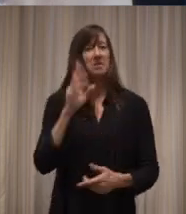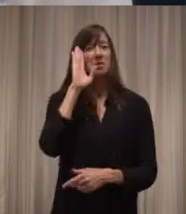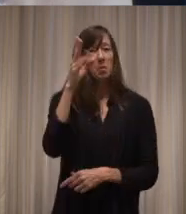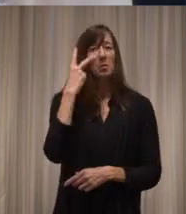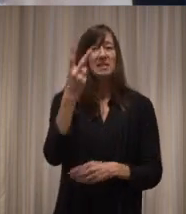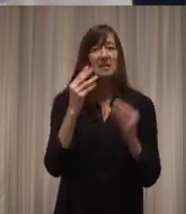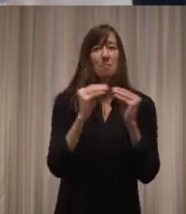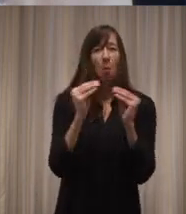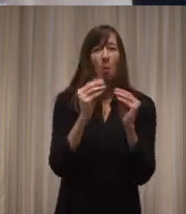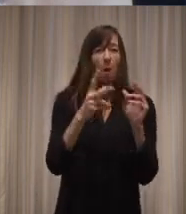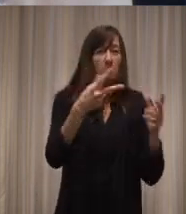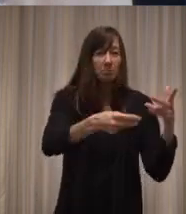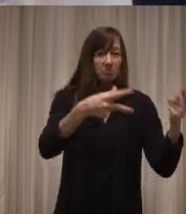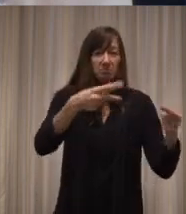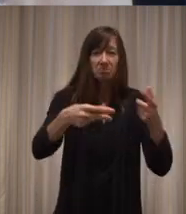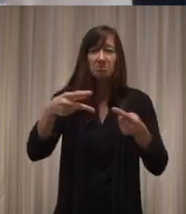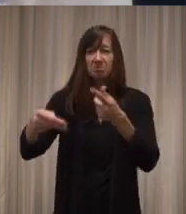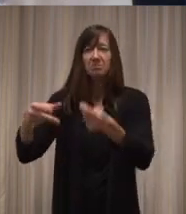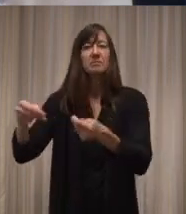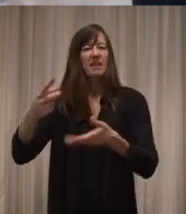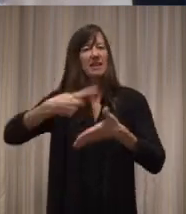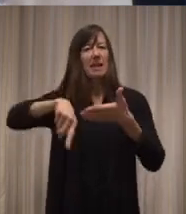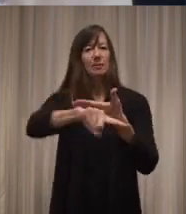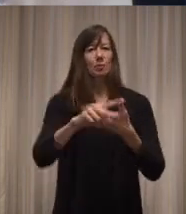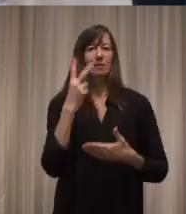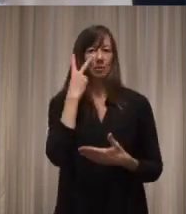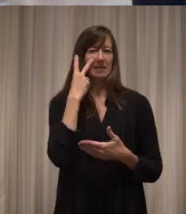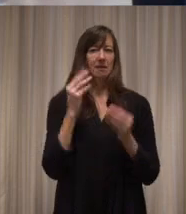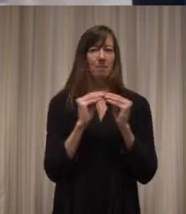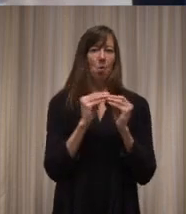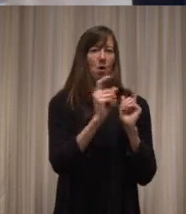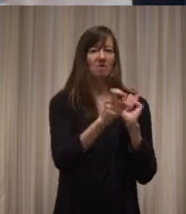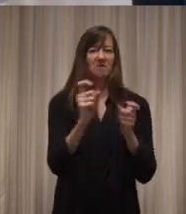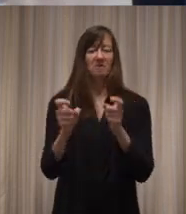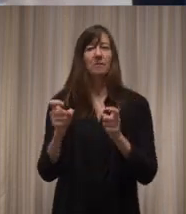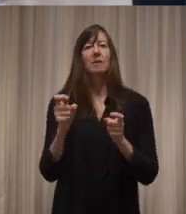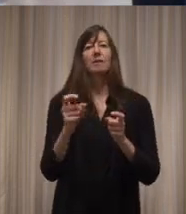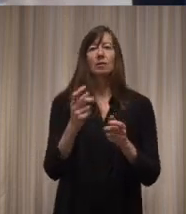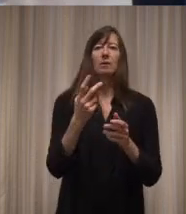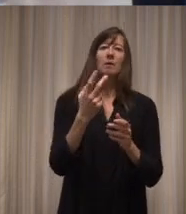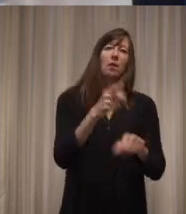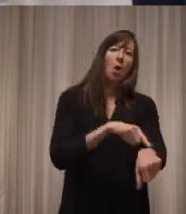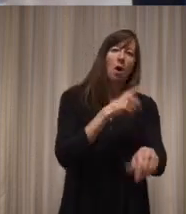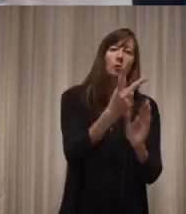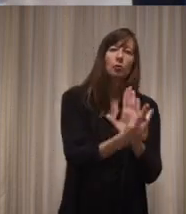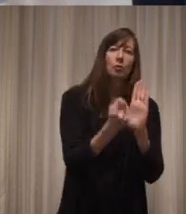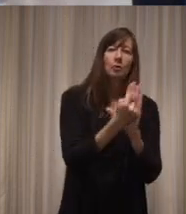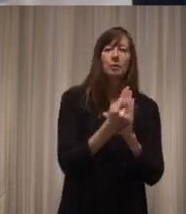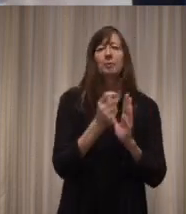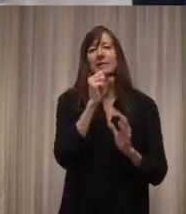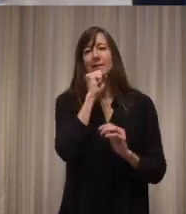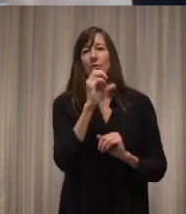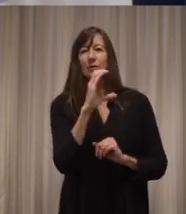weeks. Next week, we'll be starting distribution to some of our long-term senior care facilities, both staff and residents,